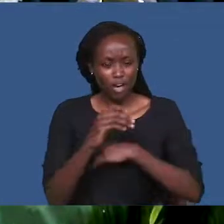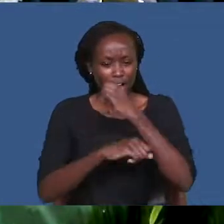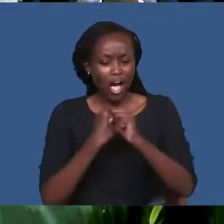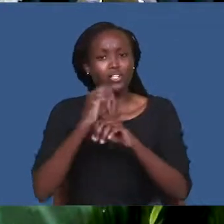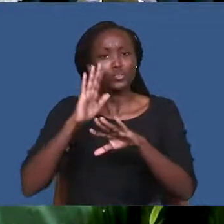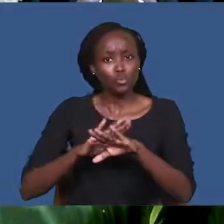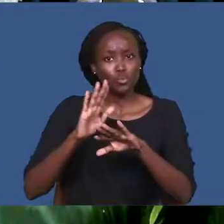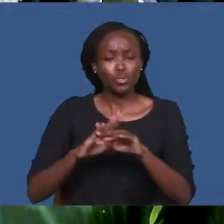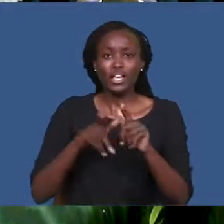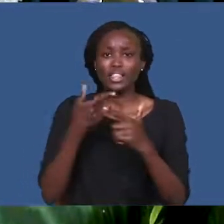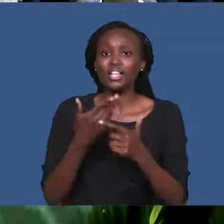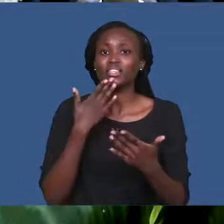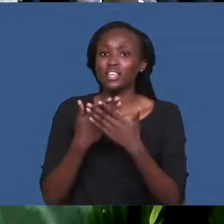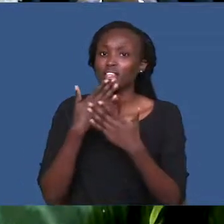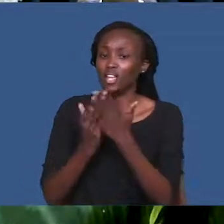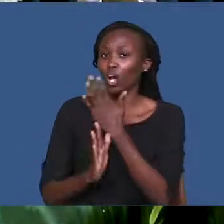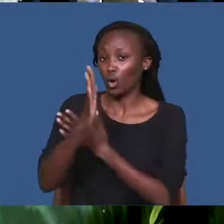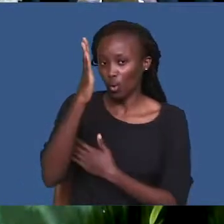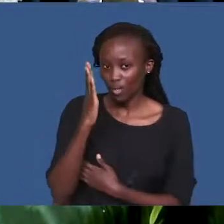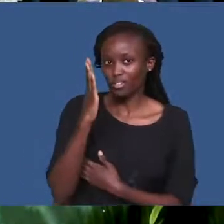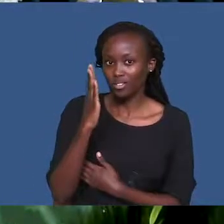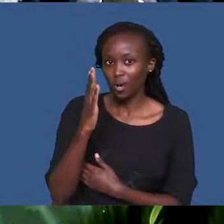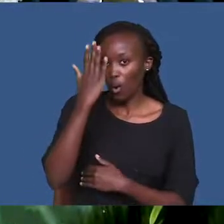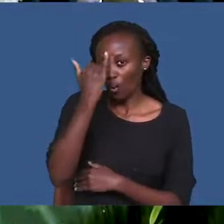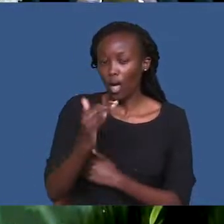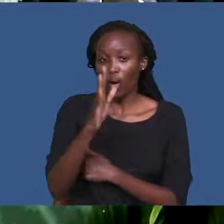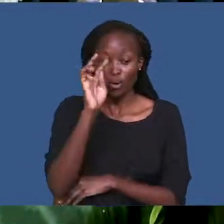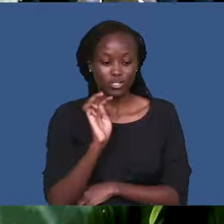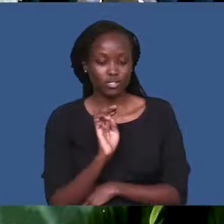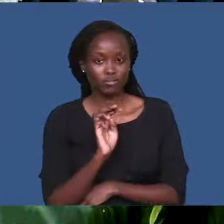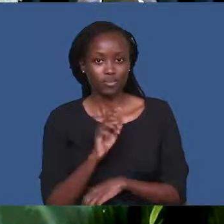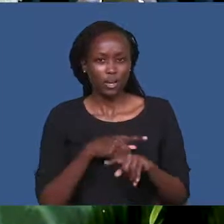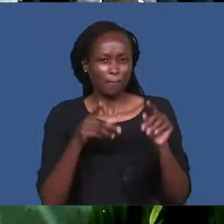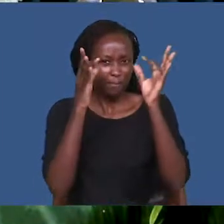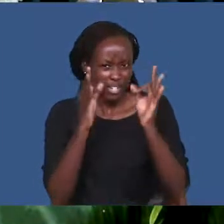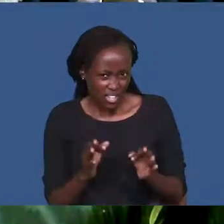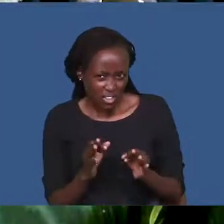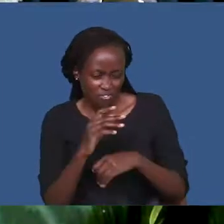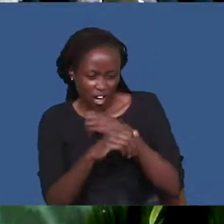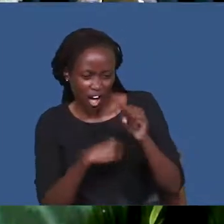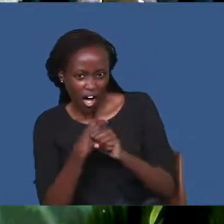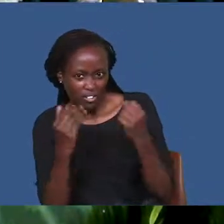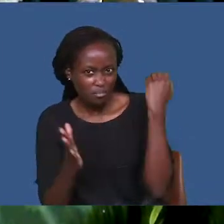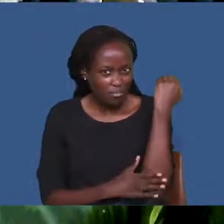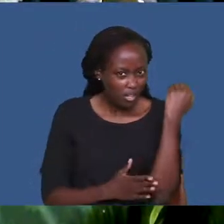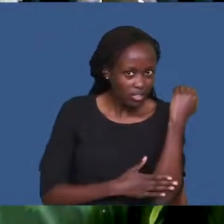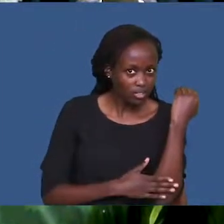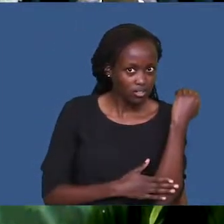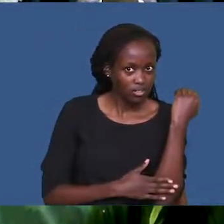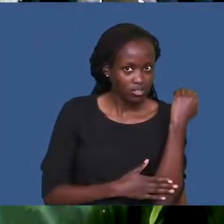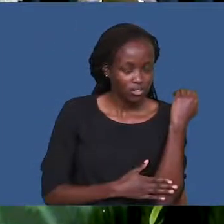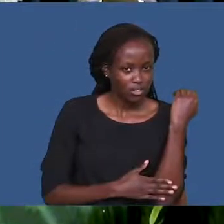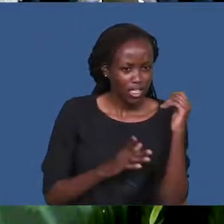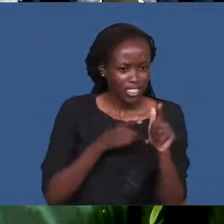can see me. But even stepping out of line, I'm terrified that God sees me and I'm already judged.